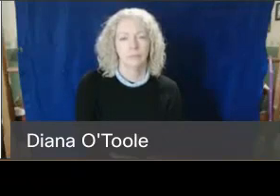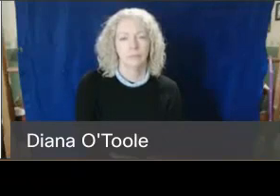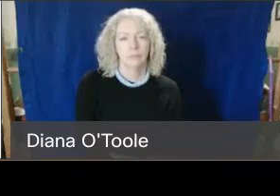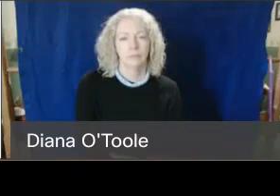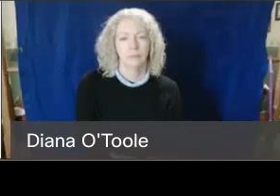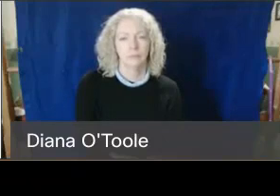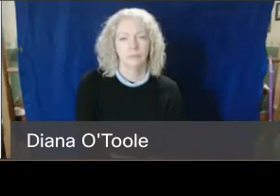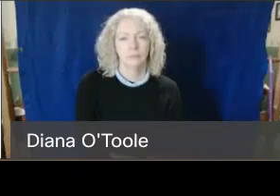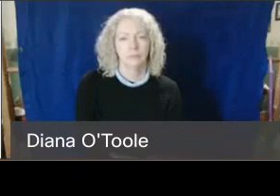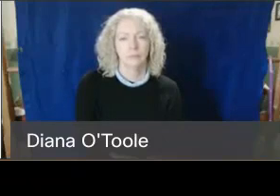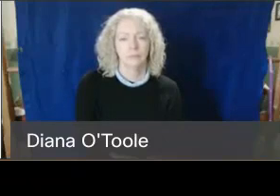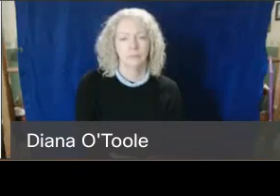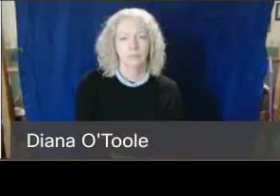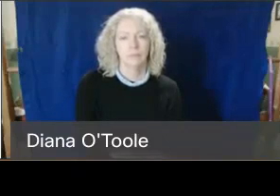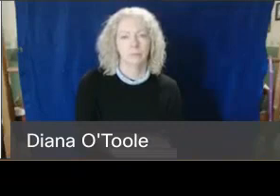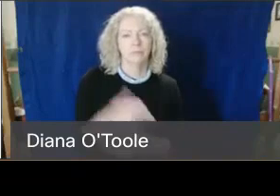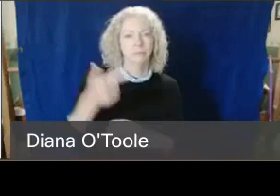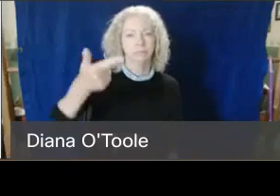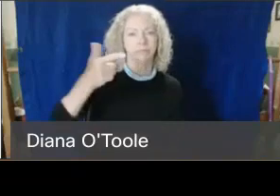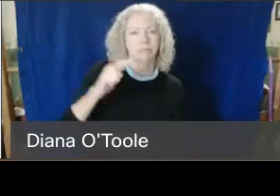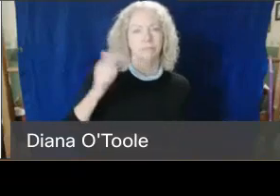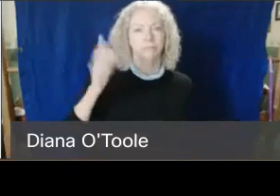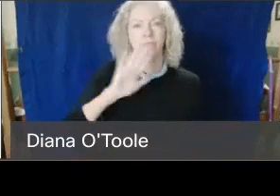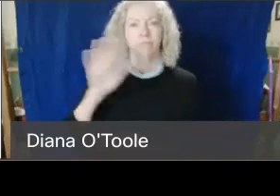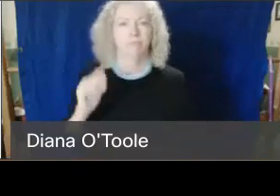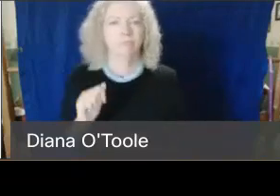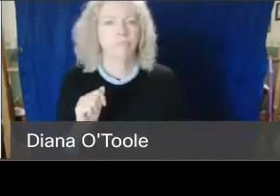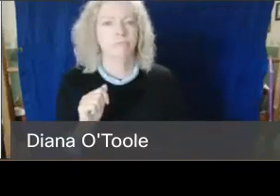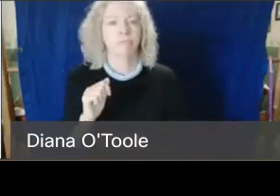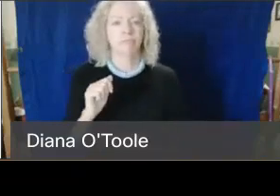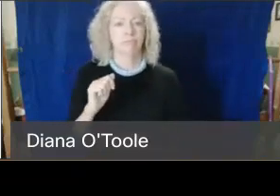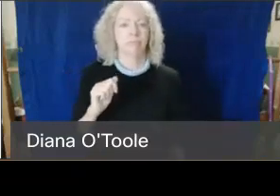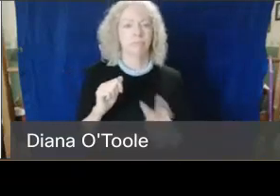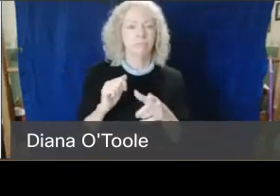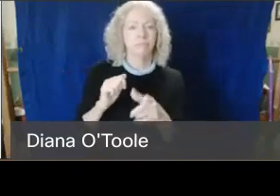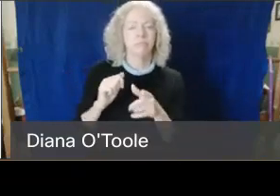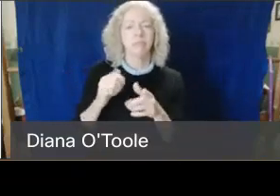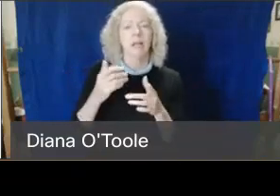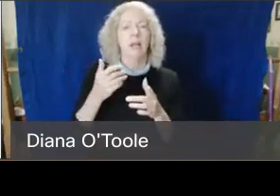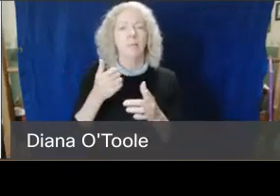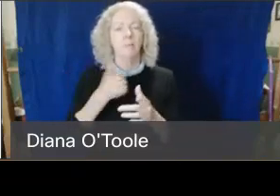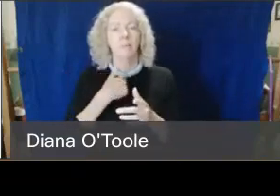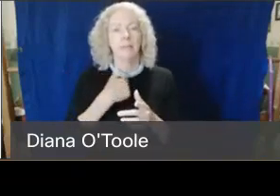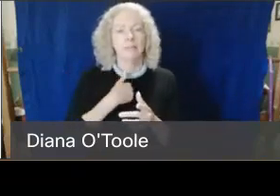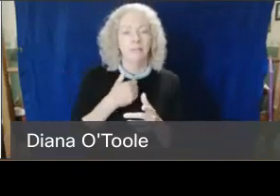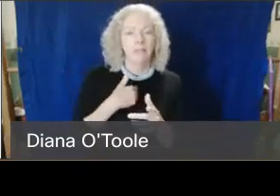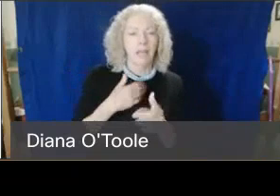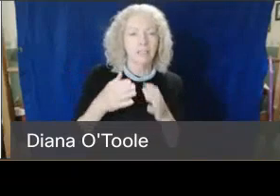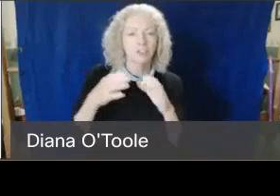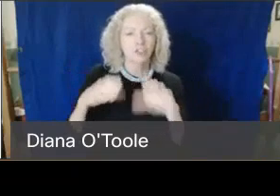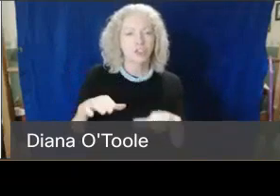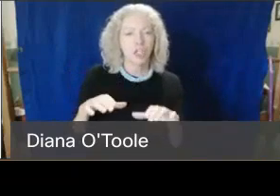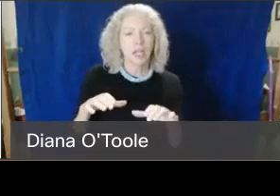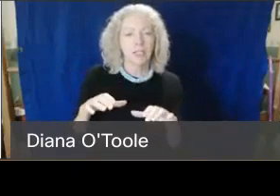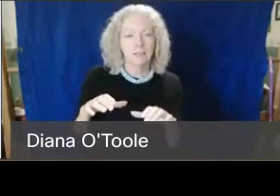I've been inspired by this book from Ibram Kendi. I had a chance to hear him talk and was really privileged to hear him talk